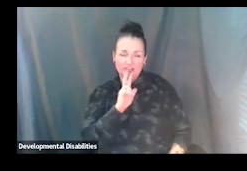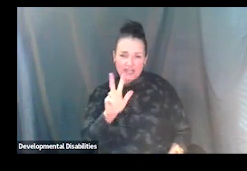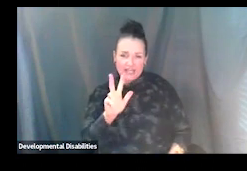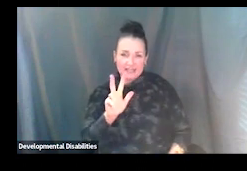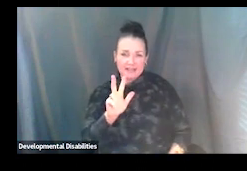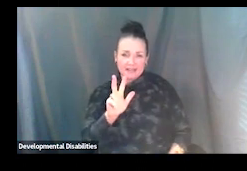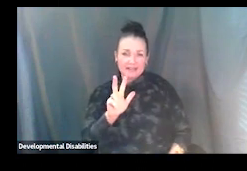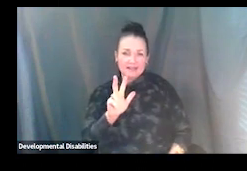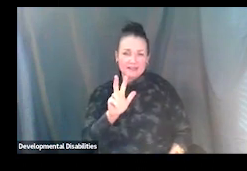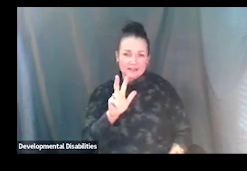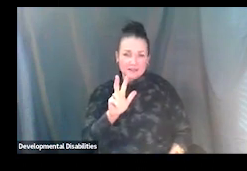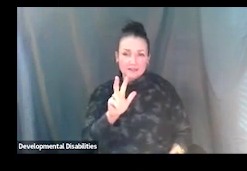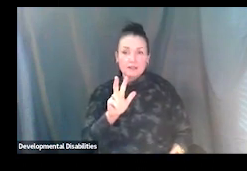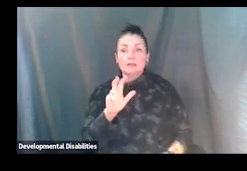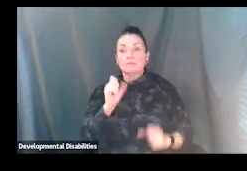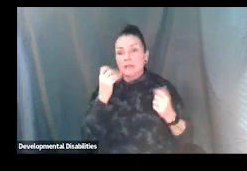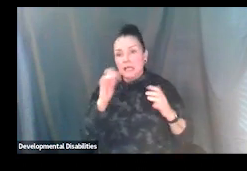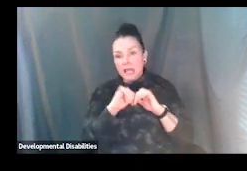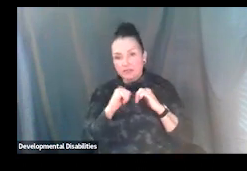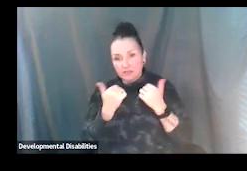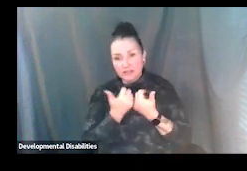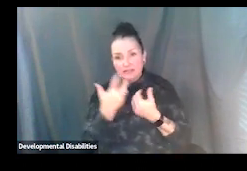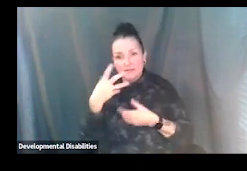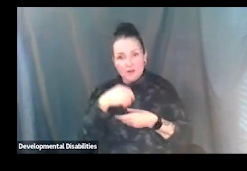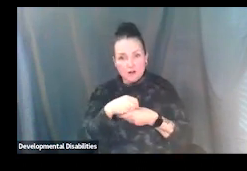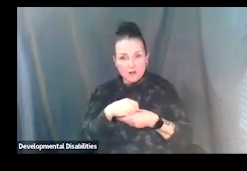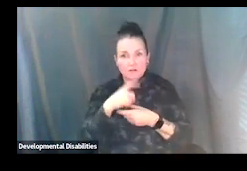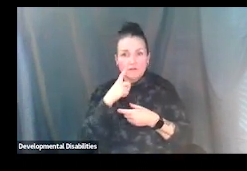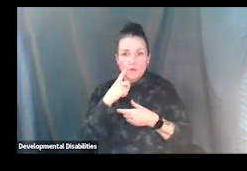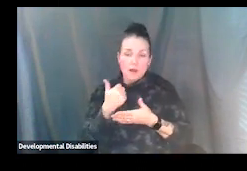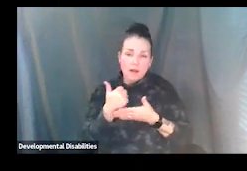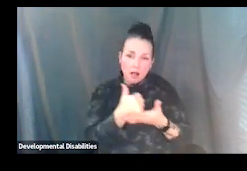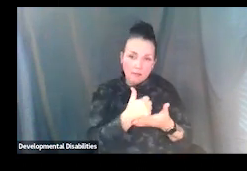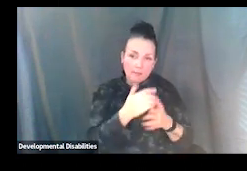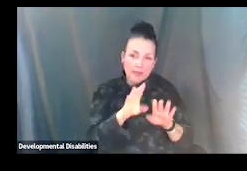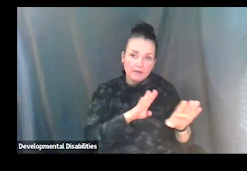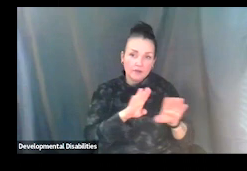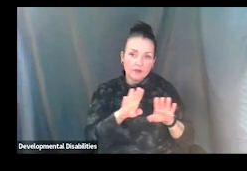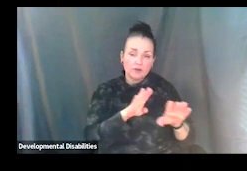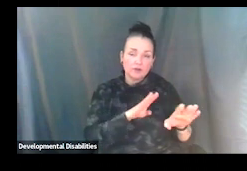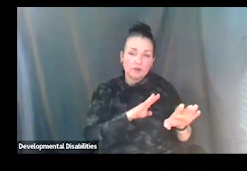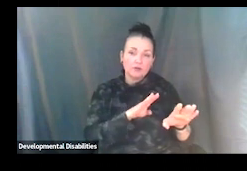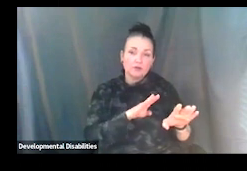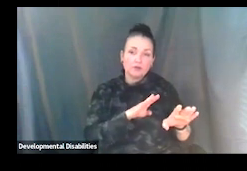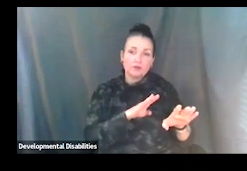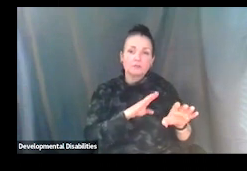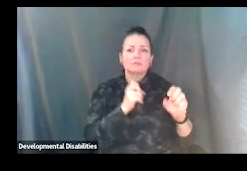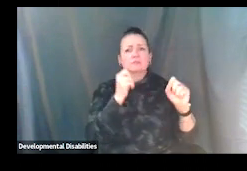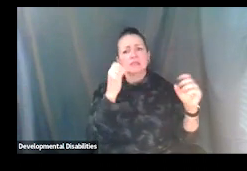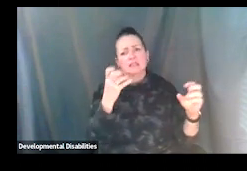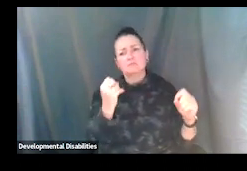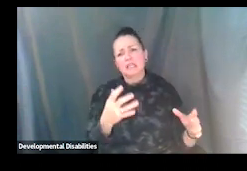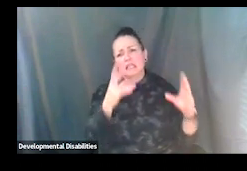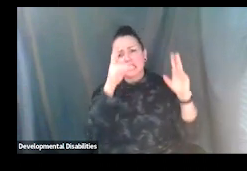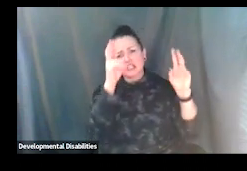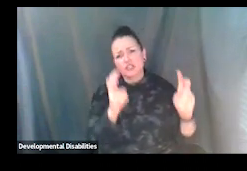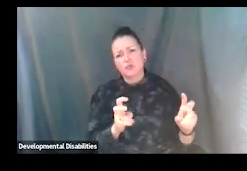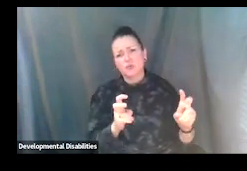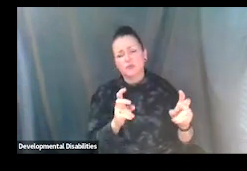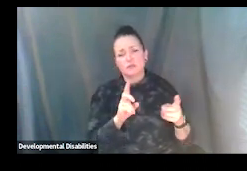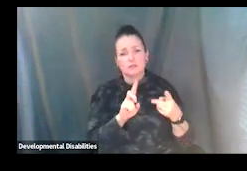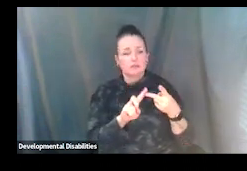services involved in trying to help with the behaviors in this child who had numerous issues. And the supportive services, the